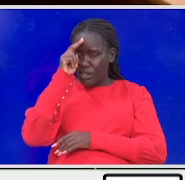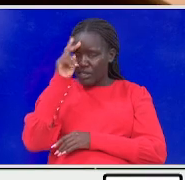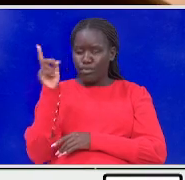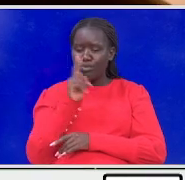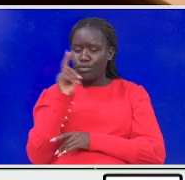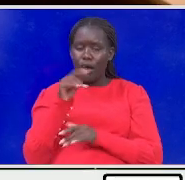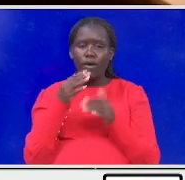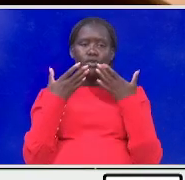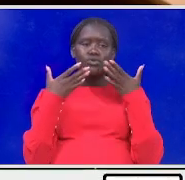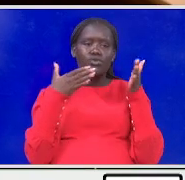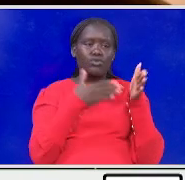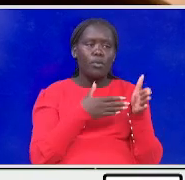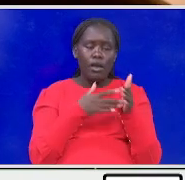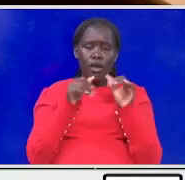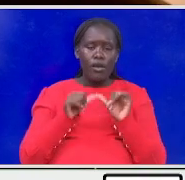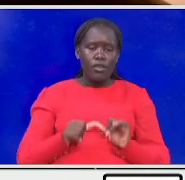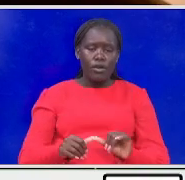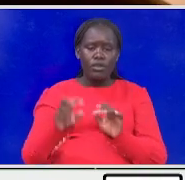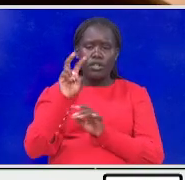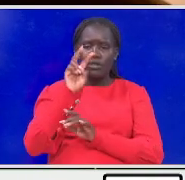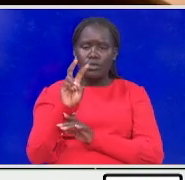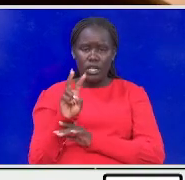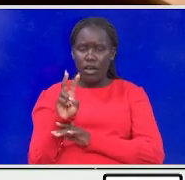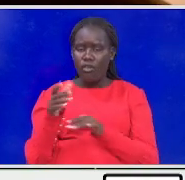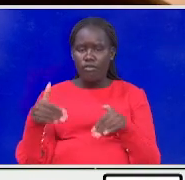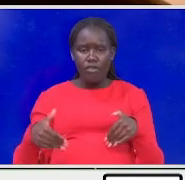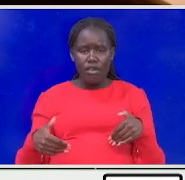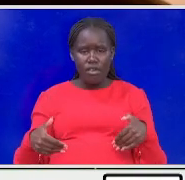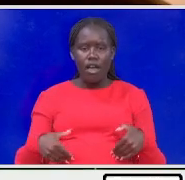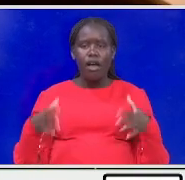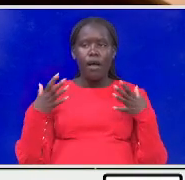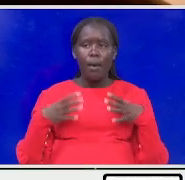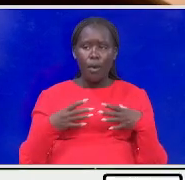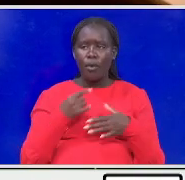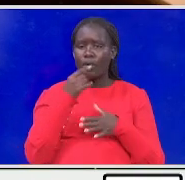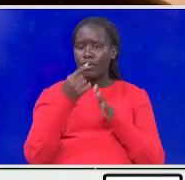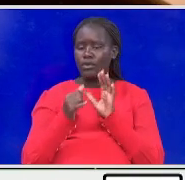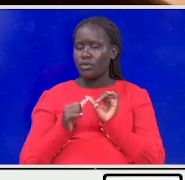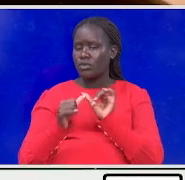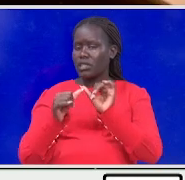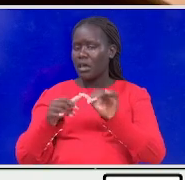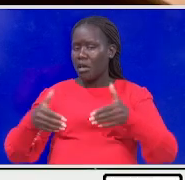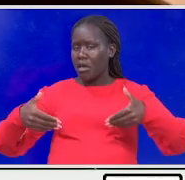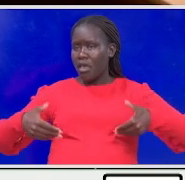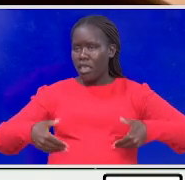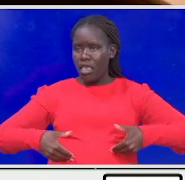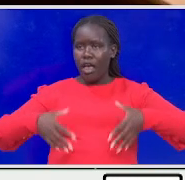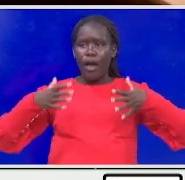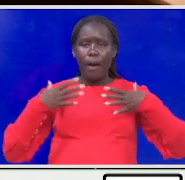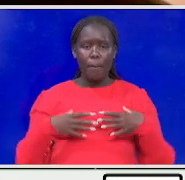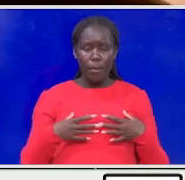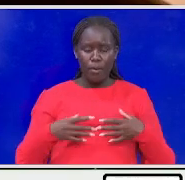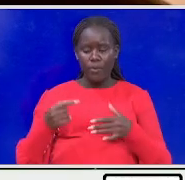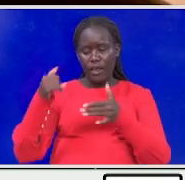an end. We continue to see the profiling of young people. We continue to see young people, including just